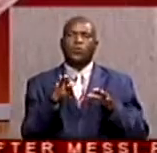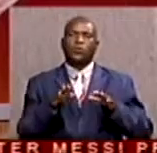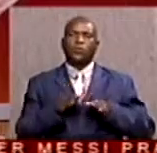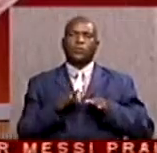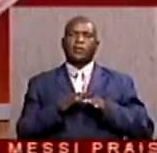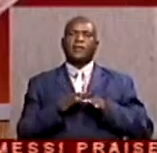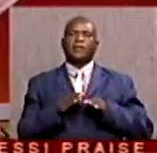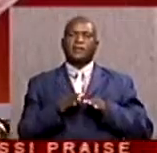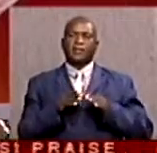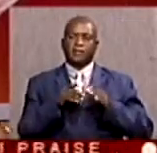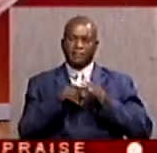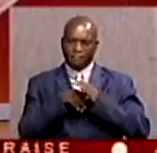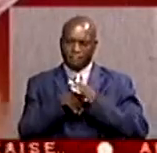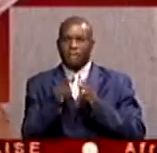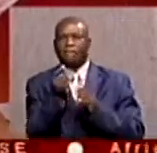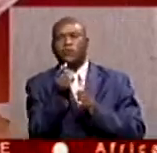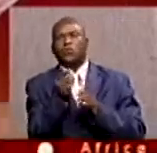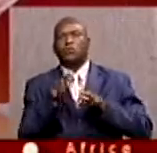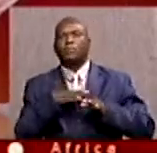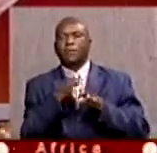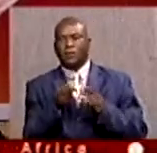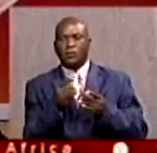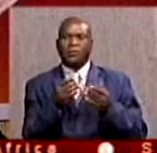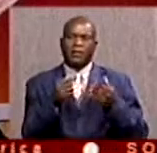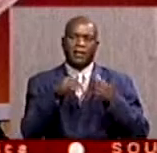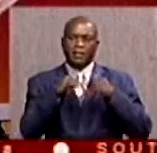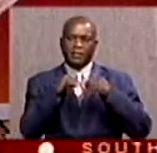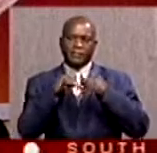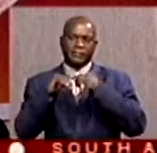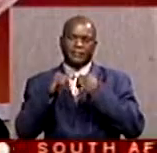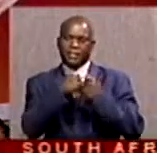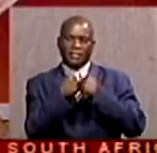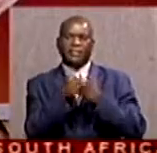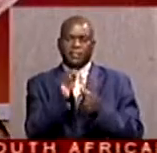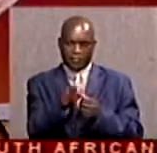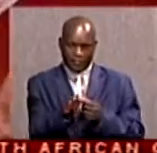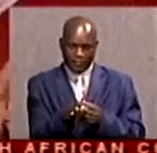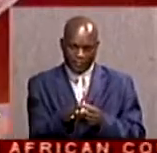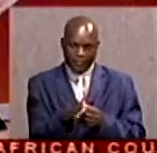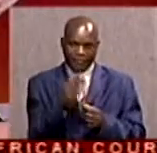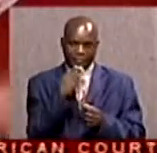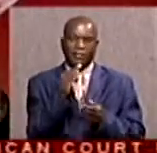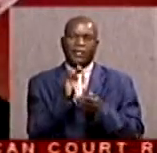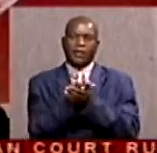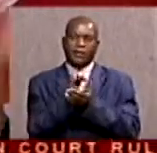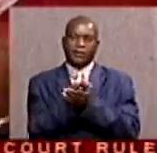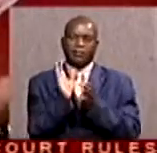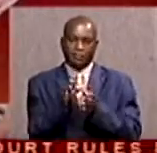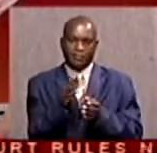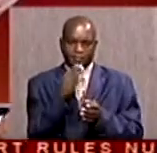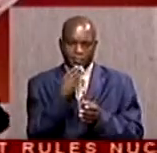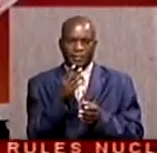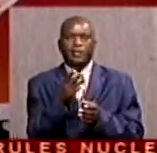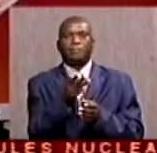stage. So the fact that there's few women as such is a barrier in a way. Also culturally, like as I said, like if people